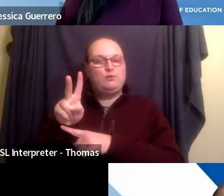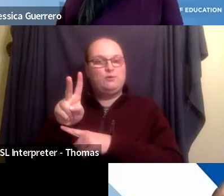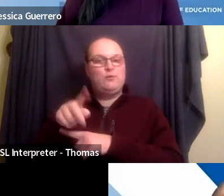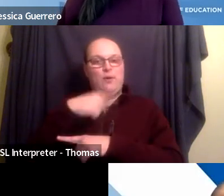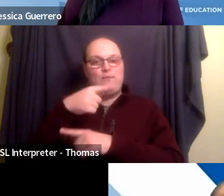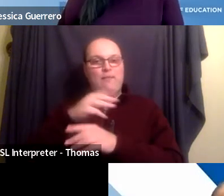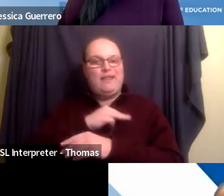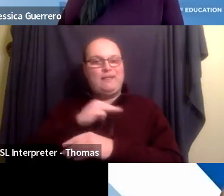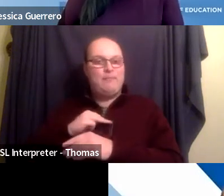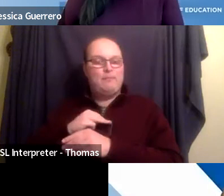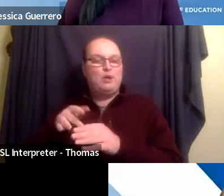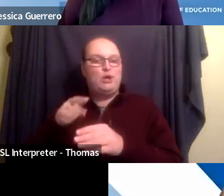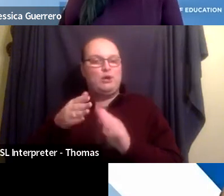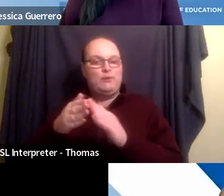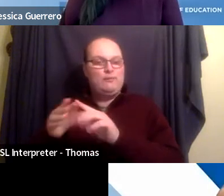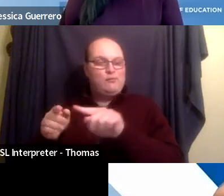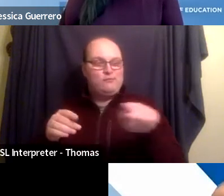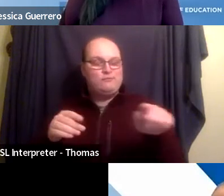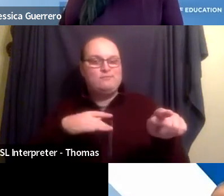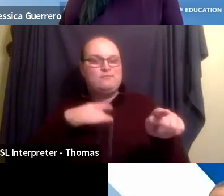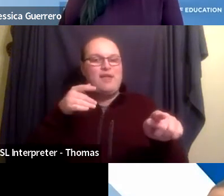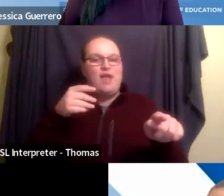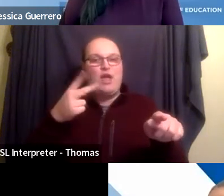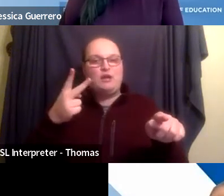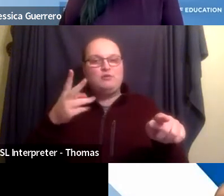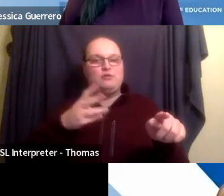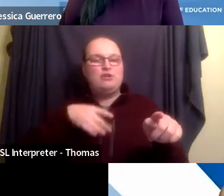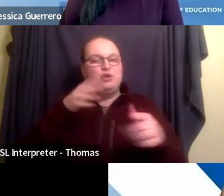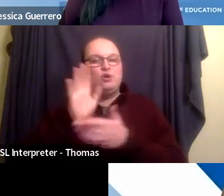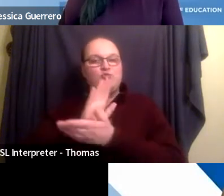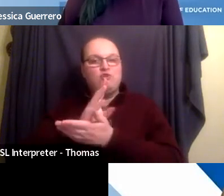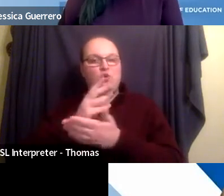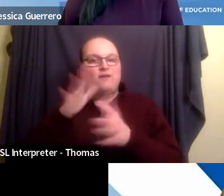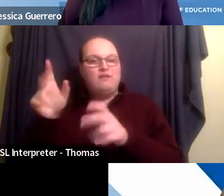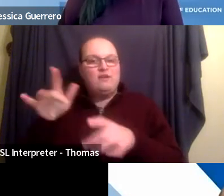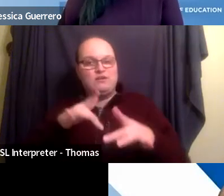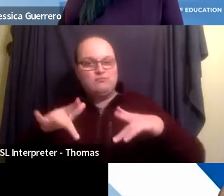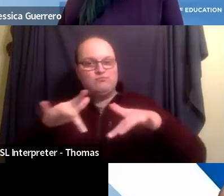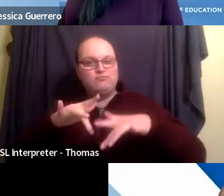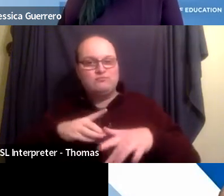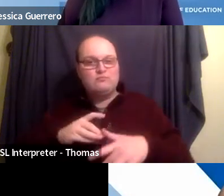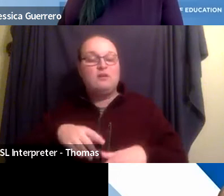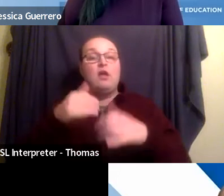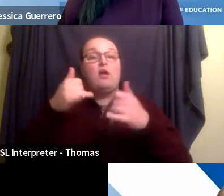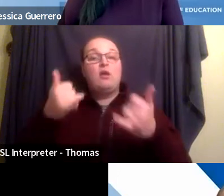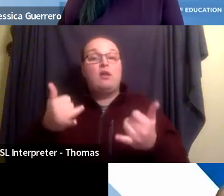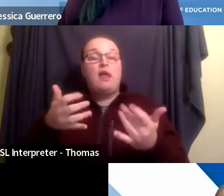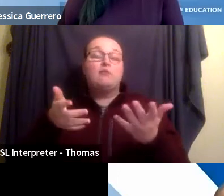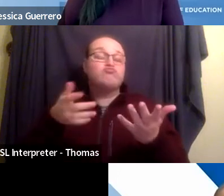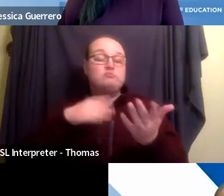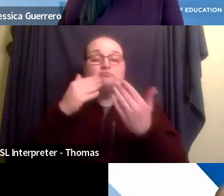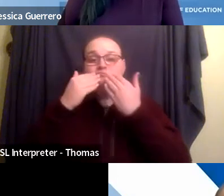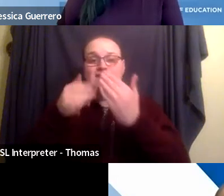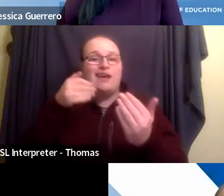public, and we received two pre-recorded videos from members of the public. I would like to again thank everyone